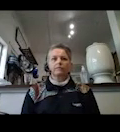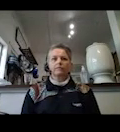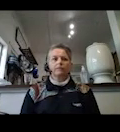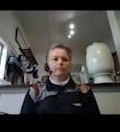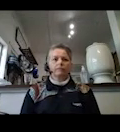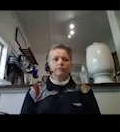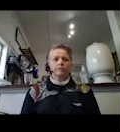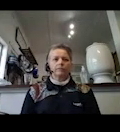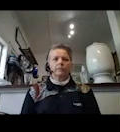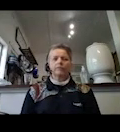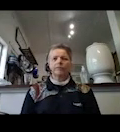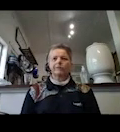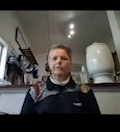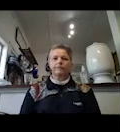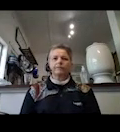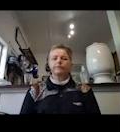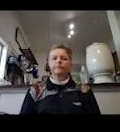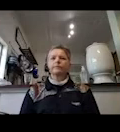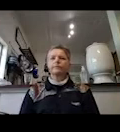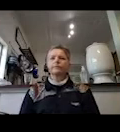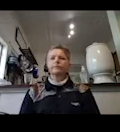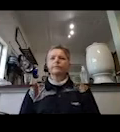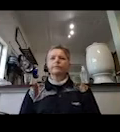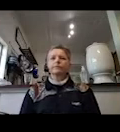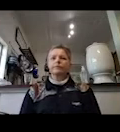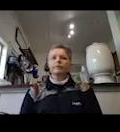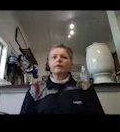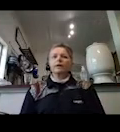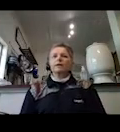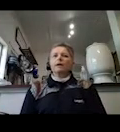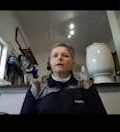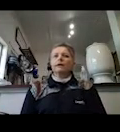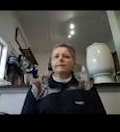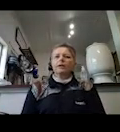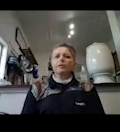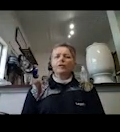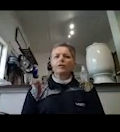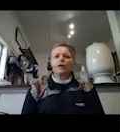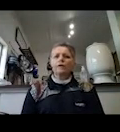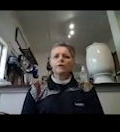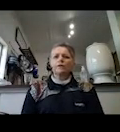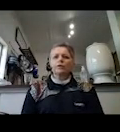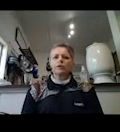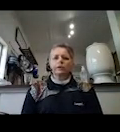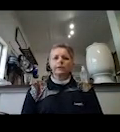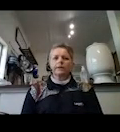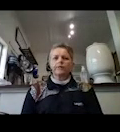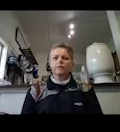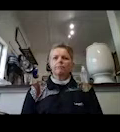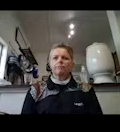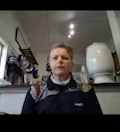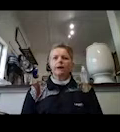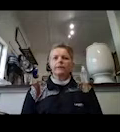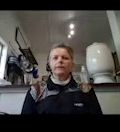where civil law happens. Do you want to take us through this slide, Bridget? Yes, so for those of you who've joined us